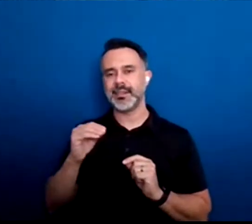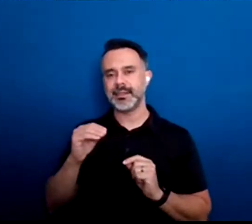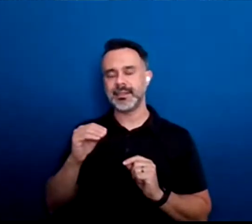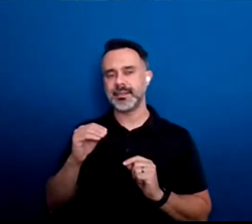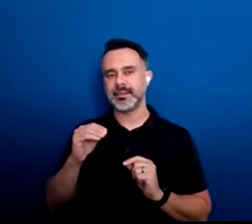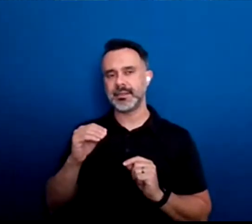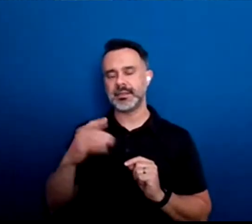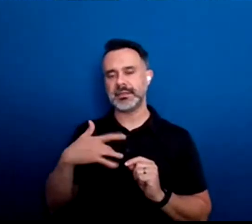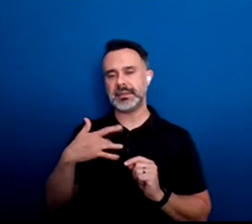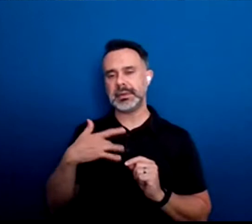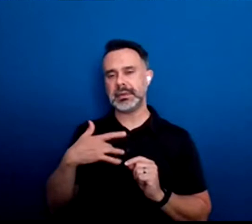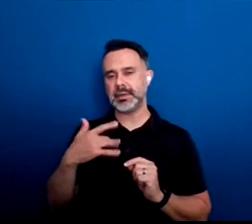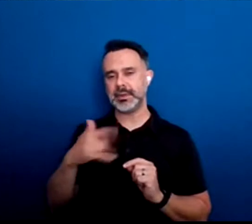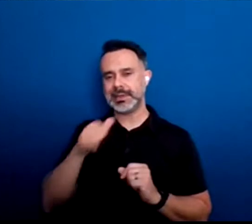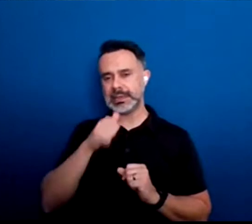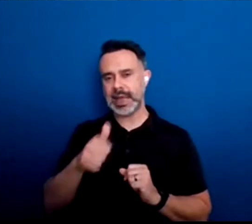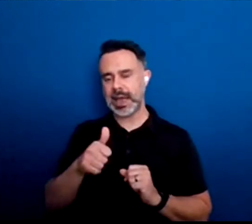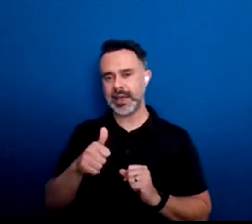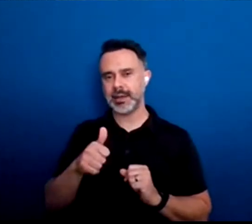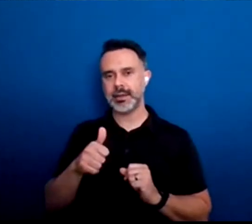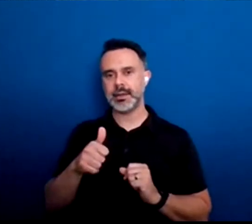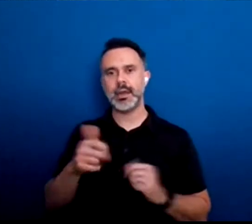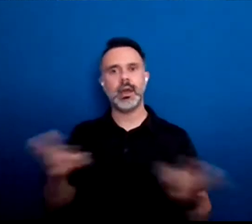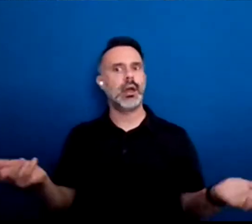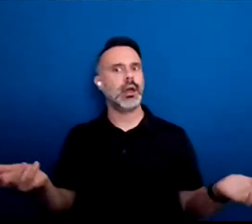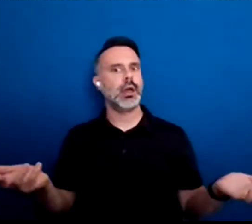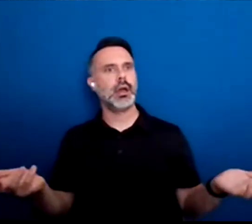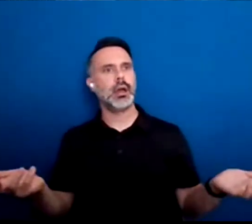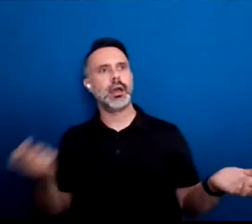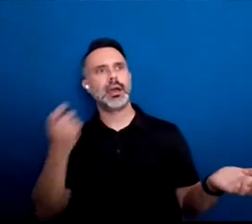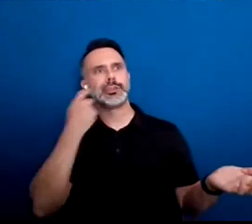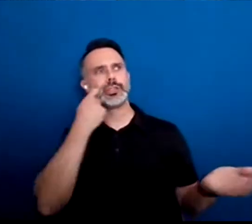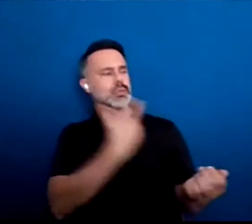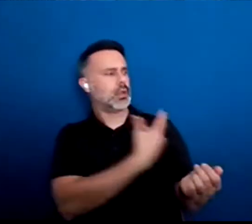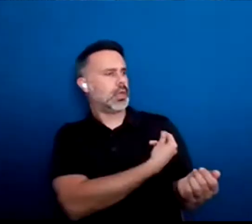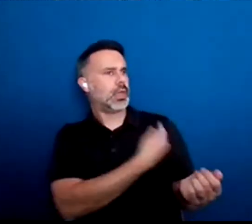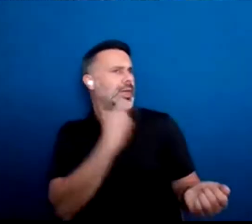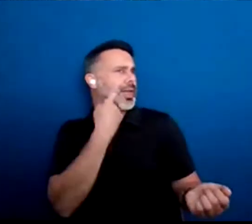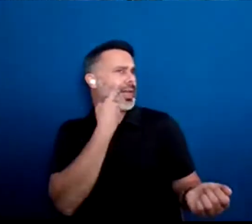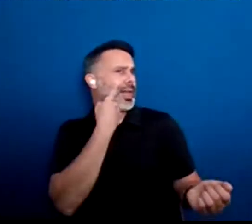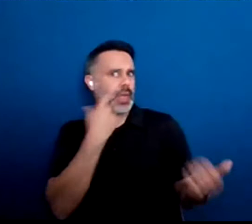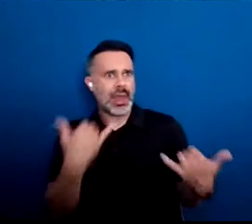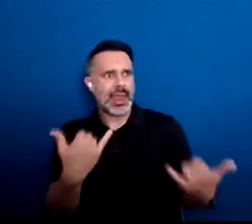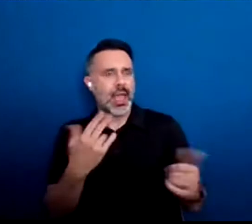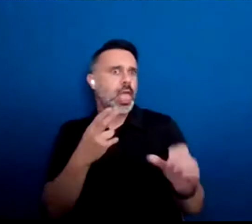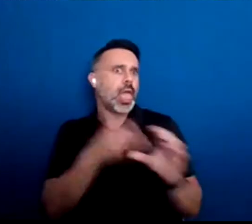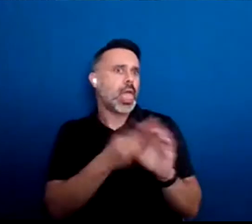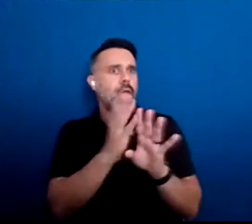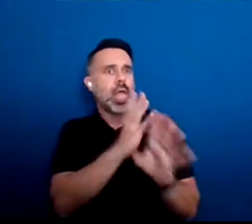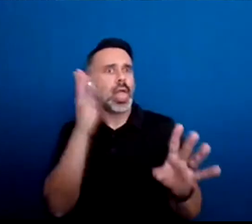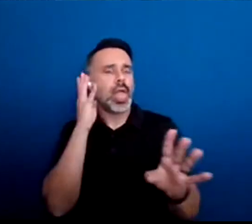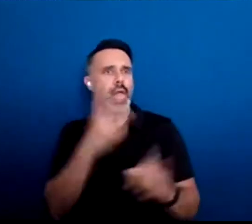we're not going to be just thinking, I just got my first vaccine, I have to now line up again and do this all over